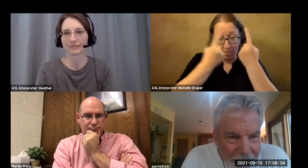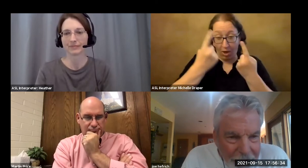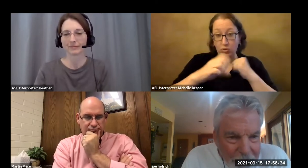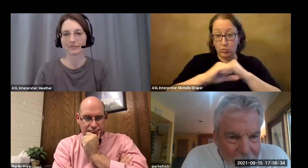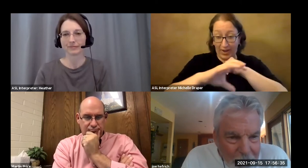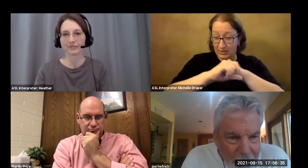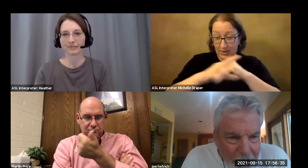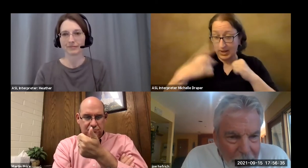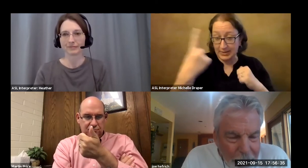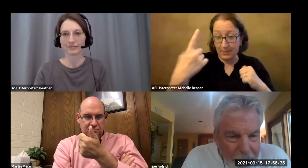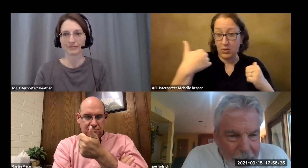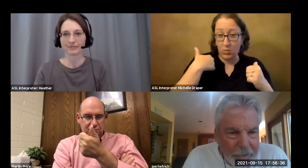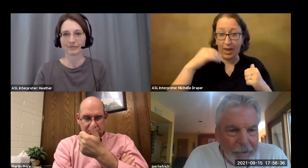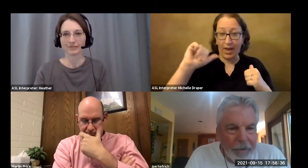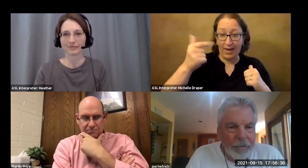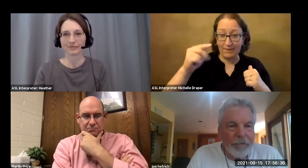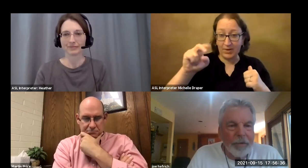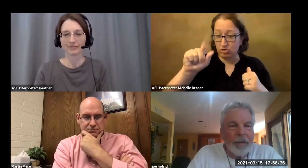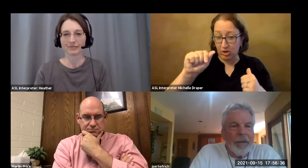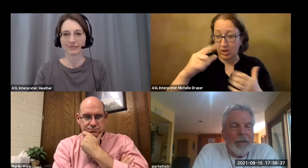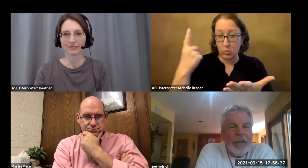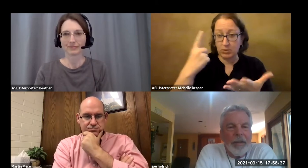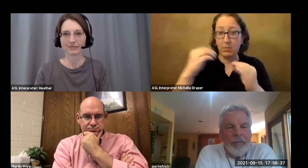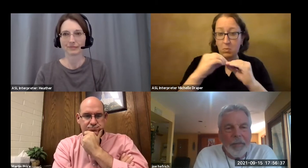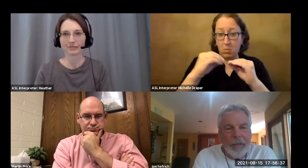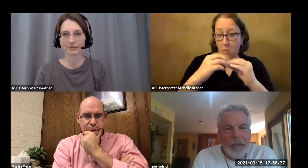there. But I did